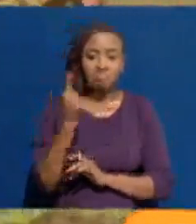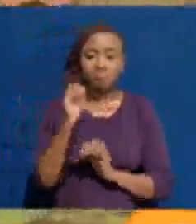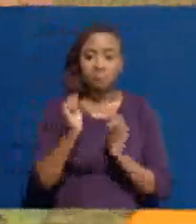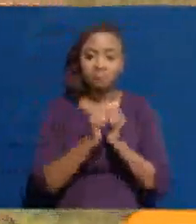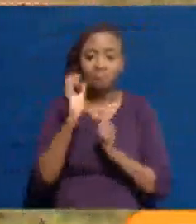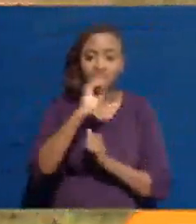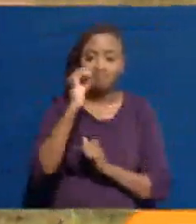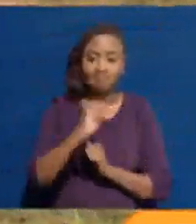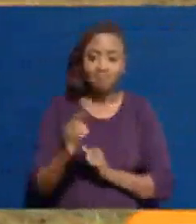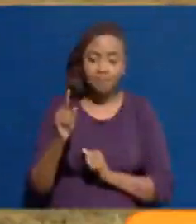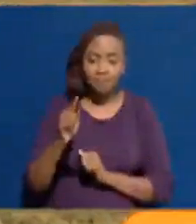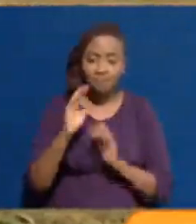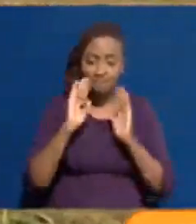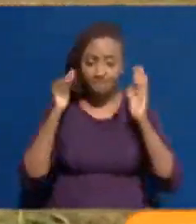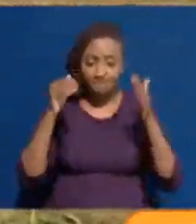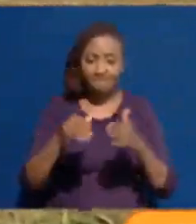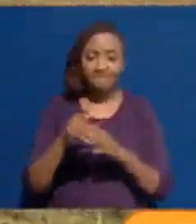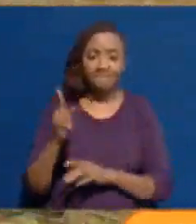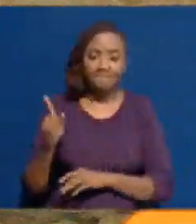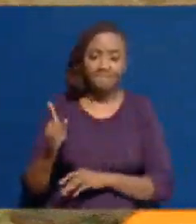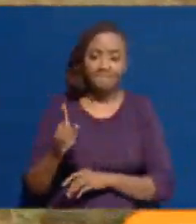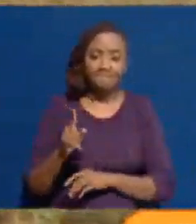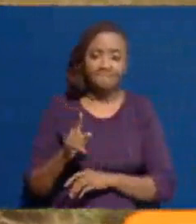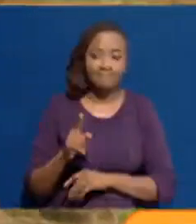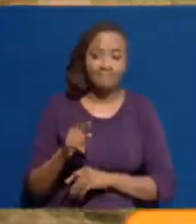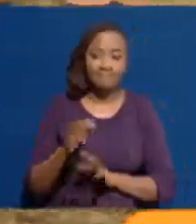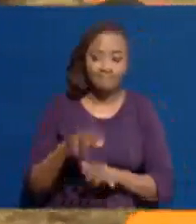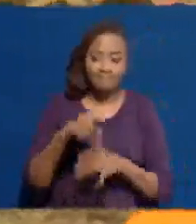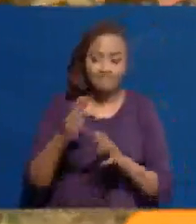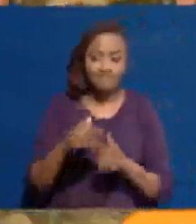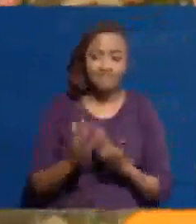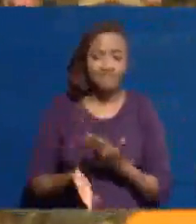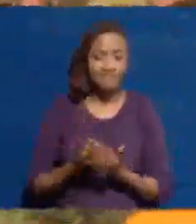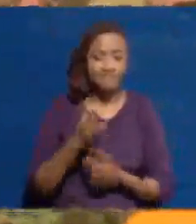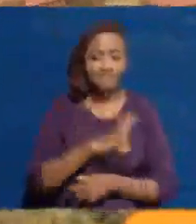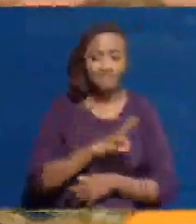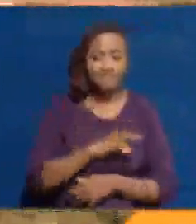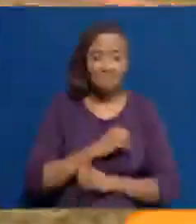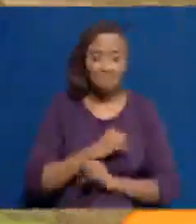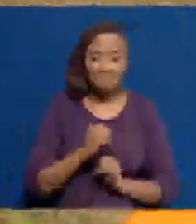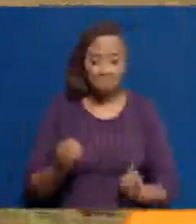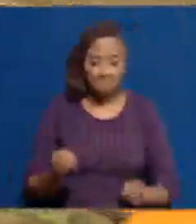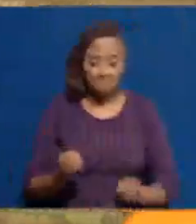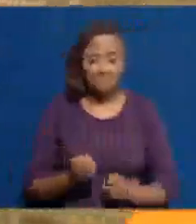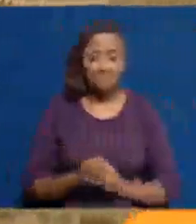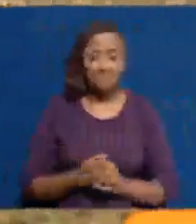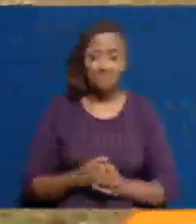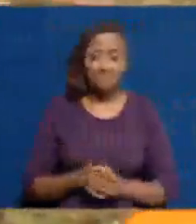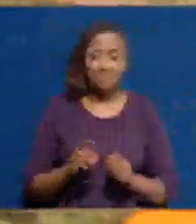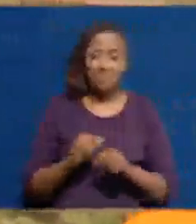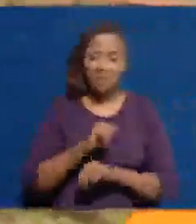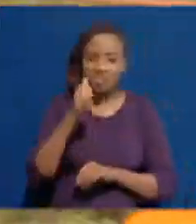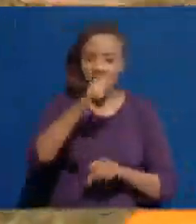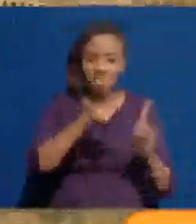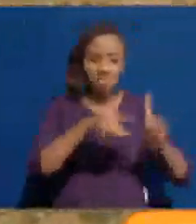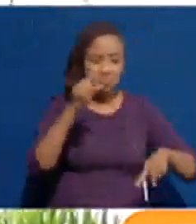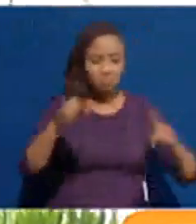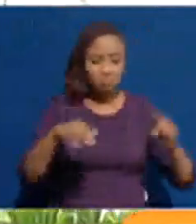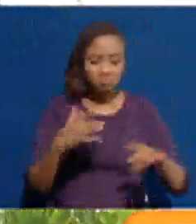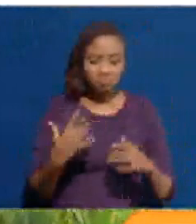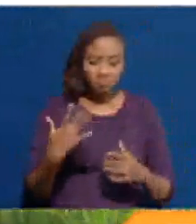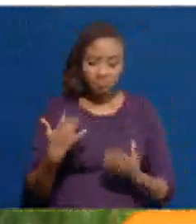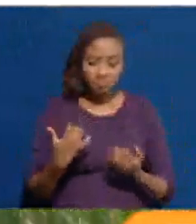farming is devoted to fodder cultivation, leading to a fodder shortage. Innovative Napier grass varieties perhaps